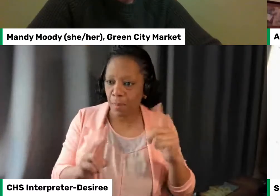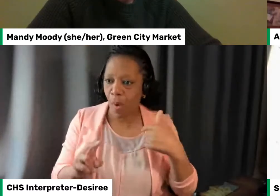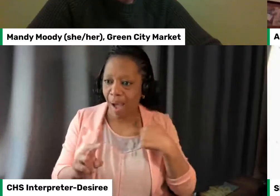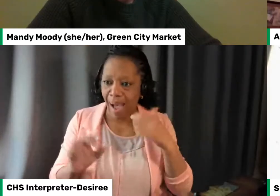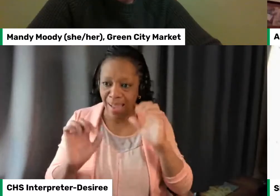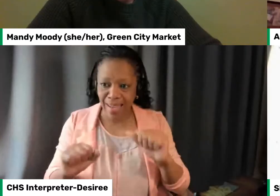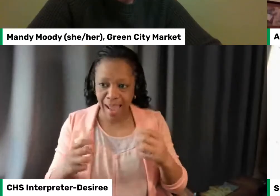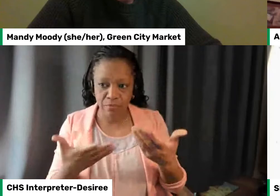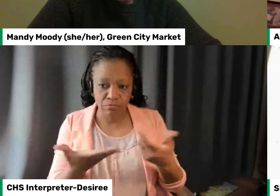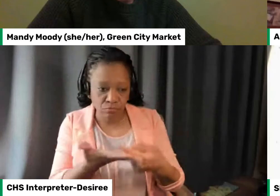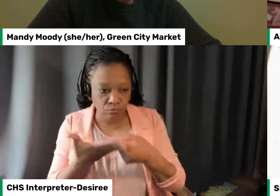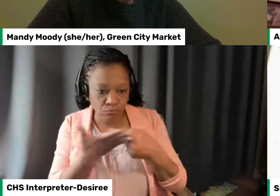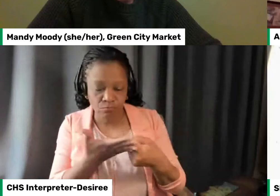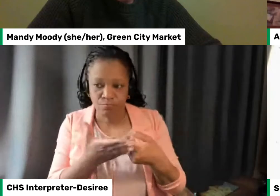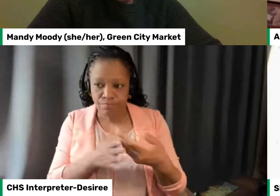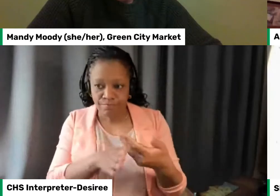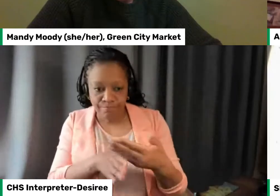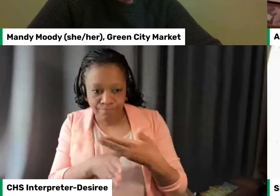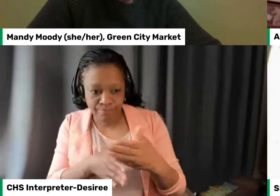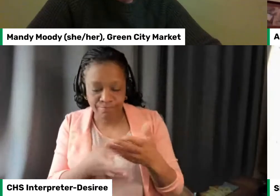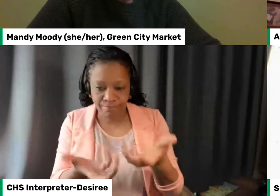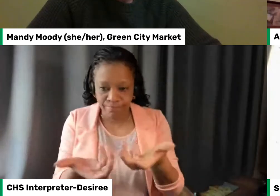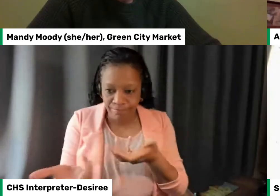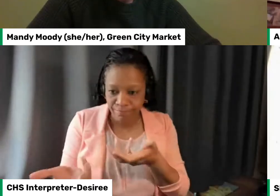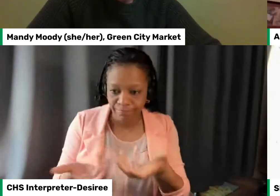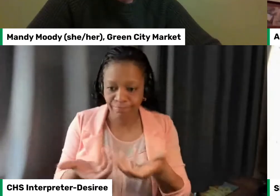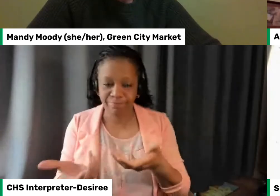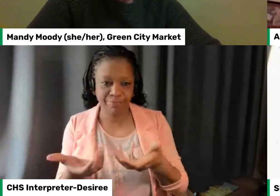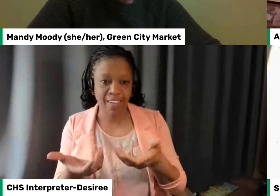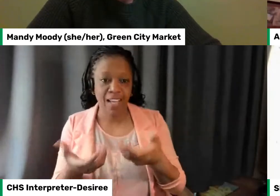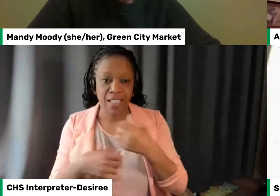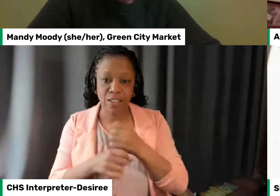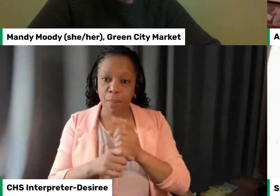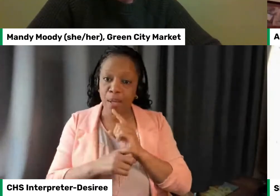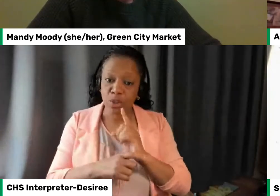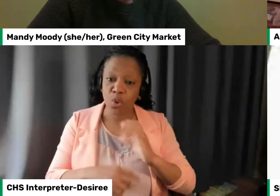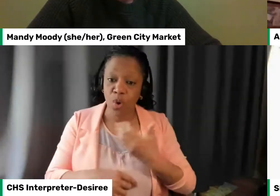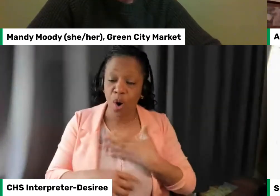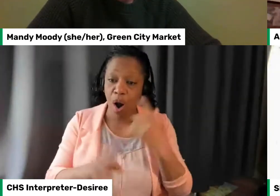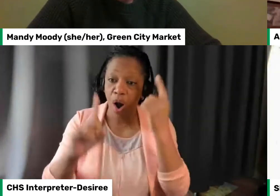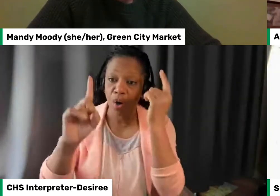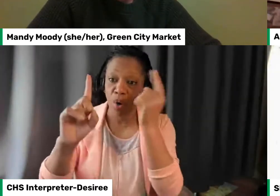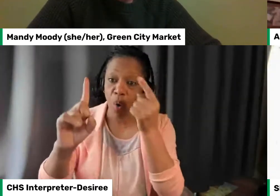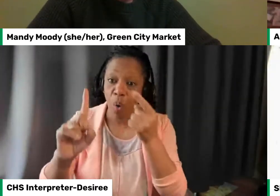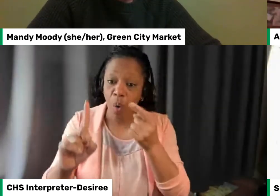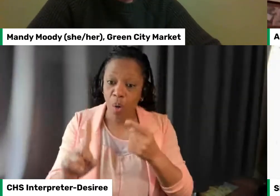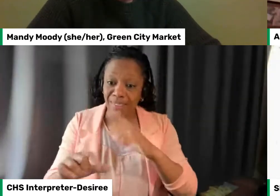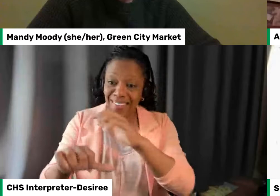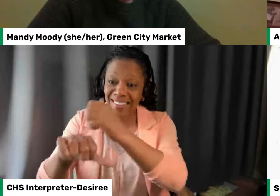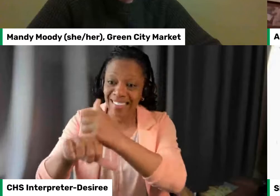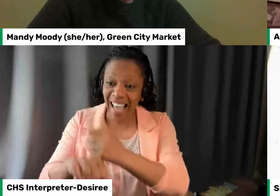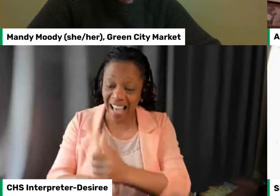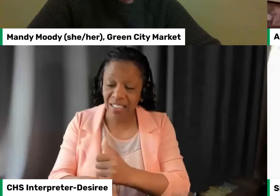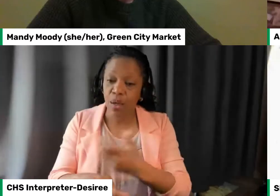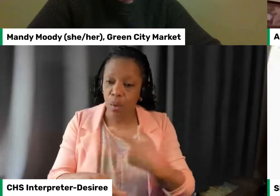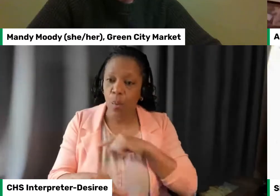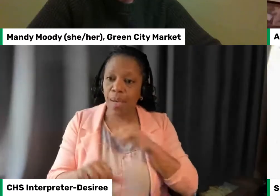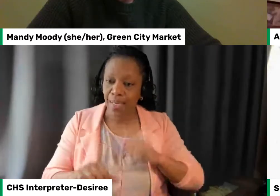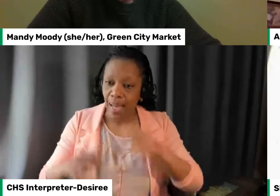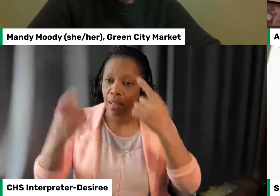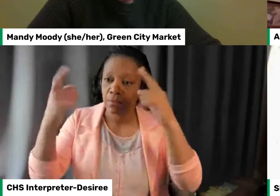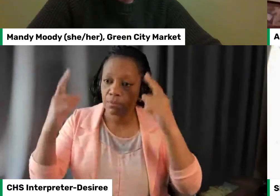to ensure that what we're wanting to do and trying to do to bring some type of security to